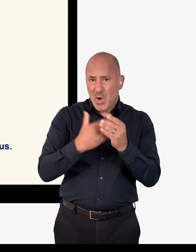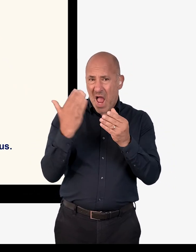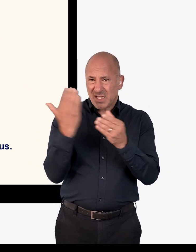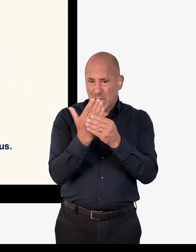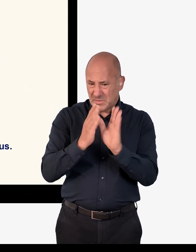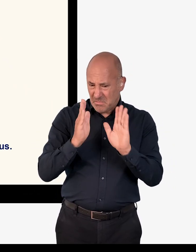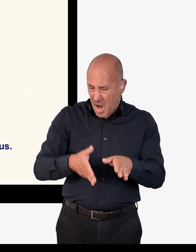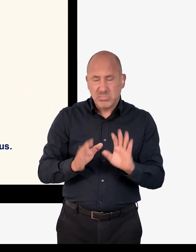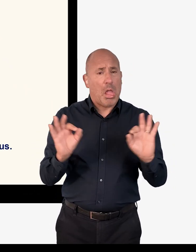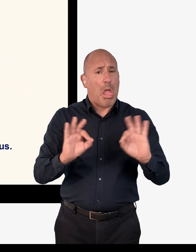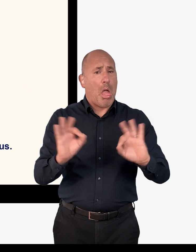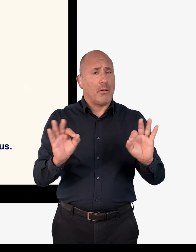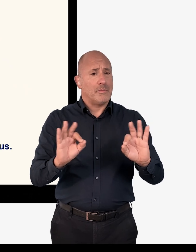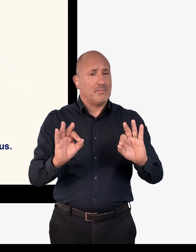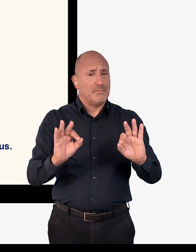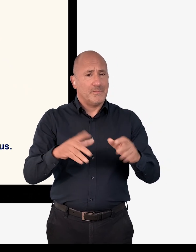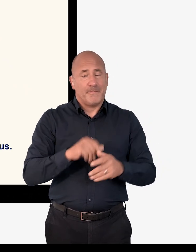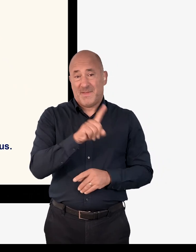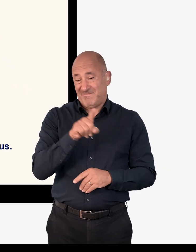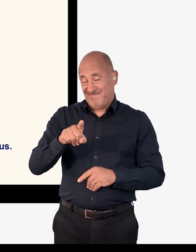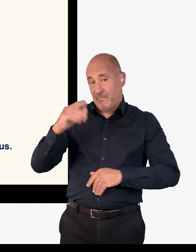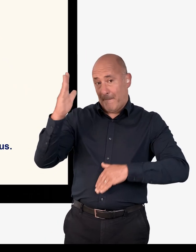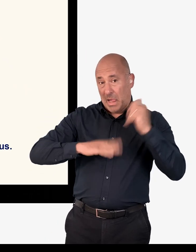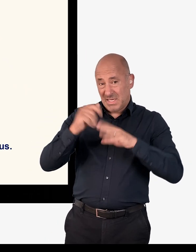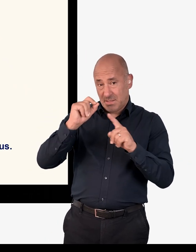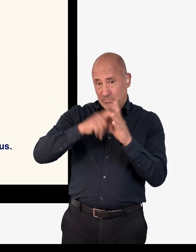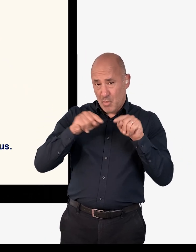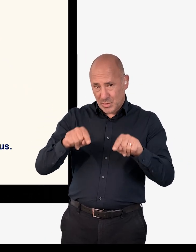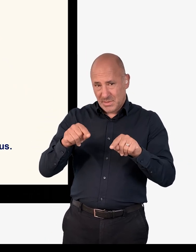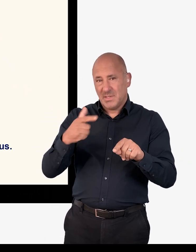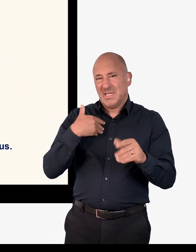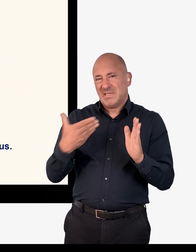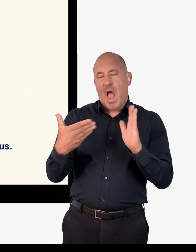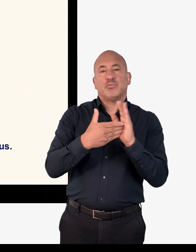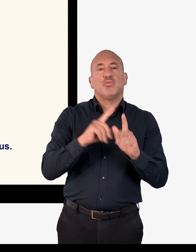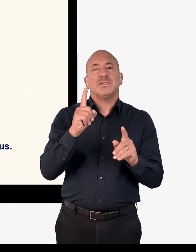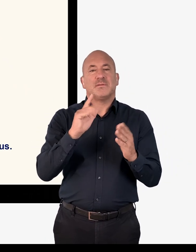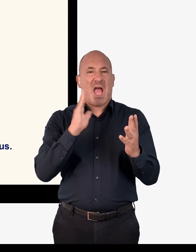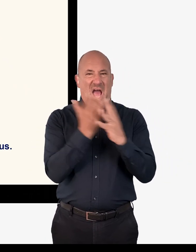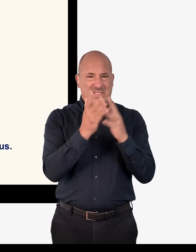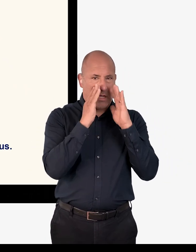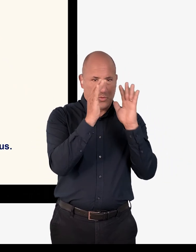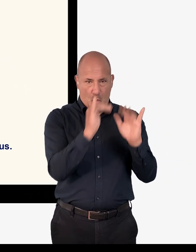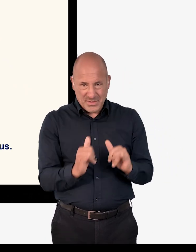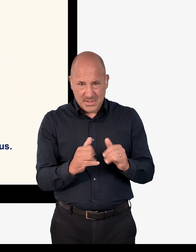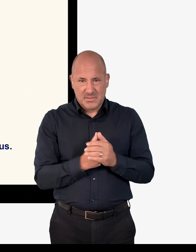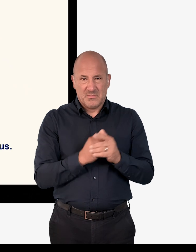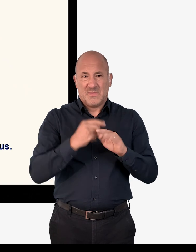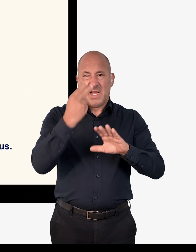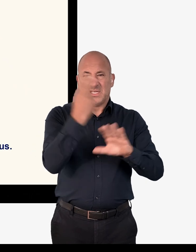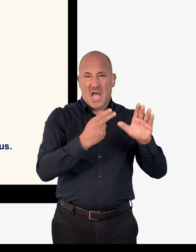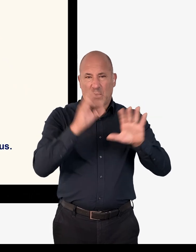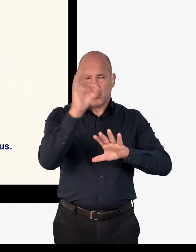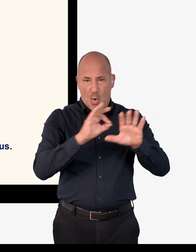other mandatory attachments required. For building projects, you will also need to submit an